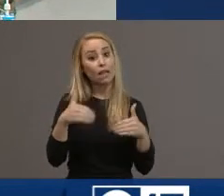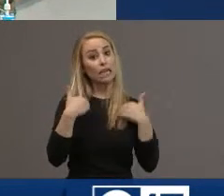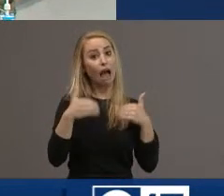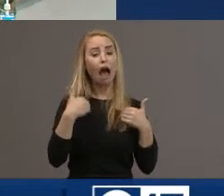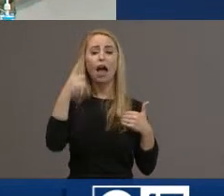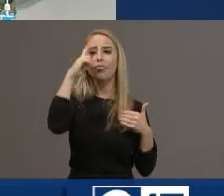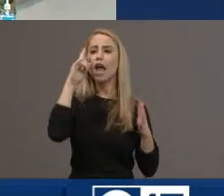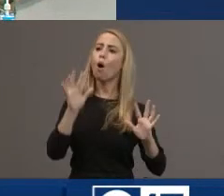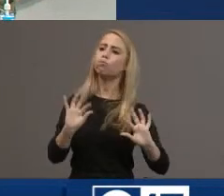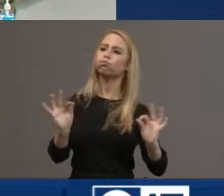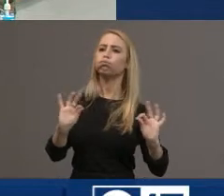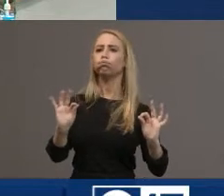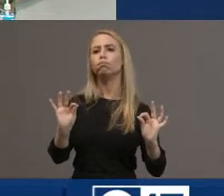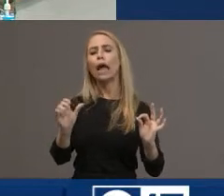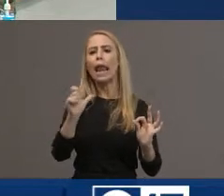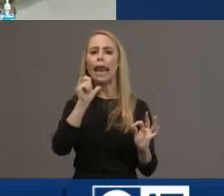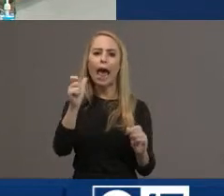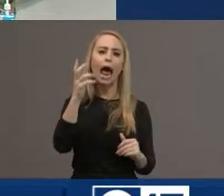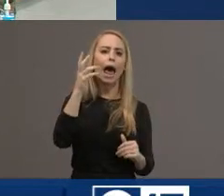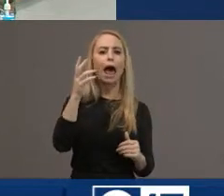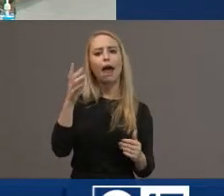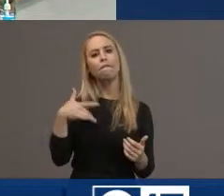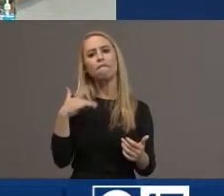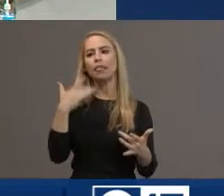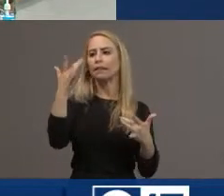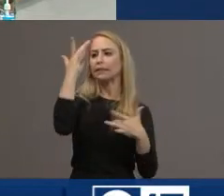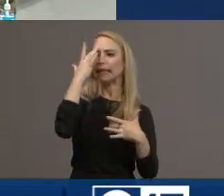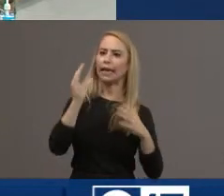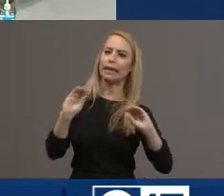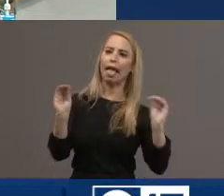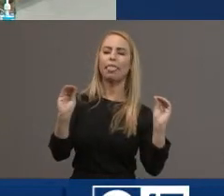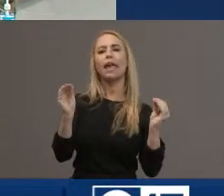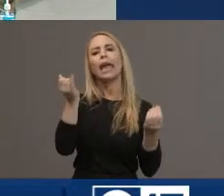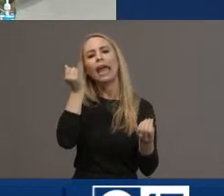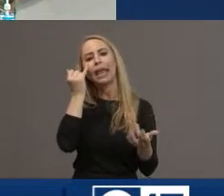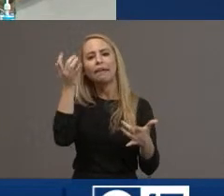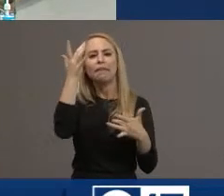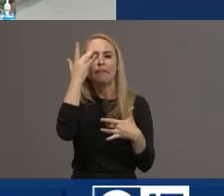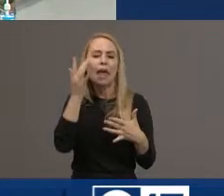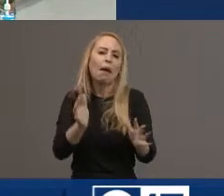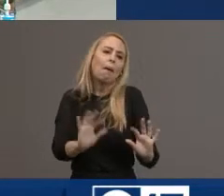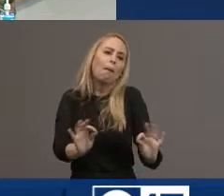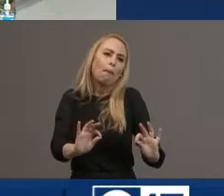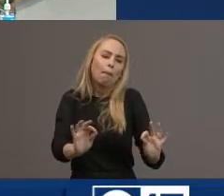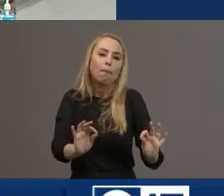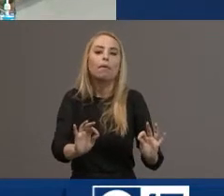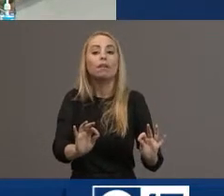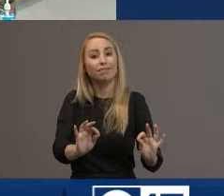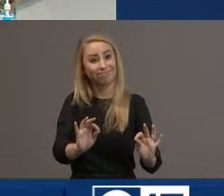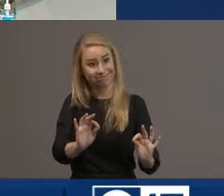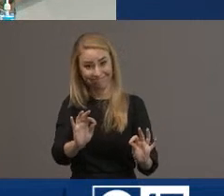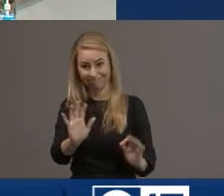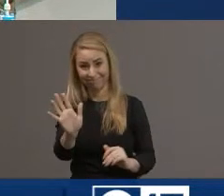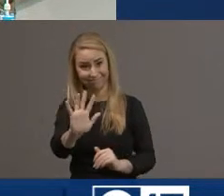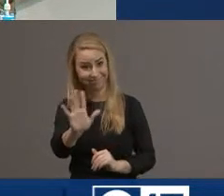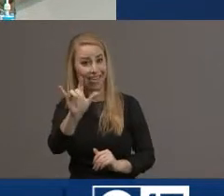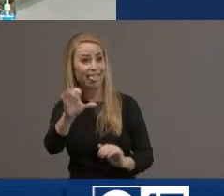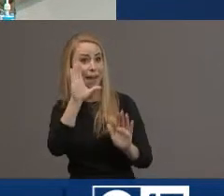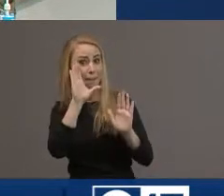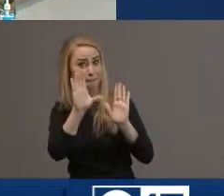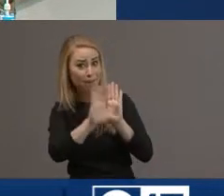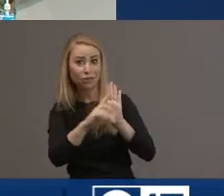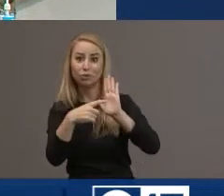sick, even though you may not have to go to the hospital, you certainly see on this graph that that is